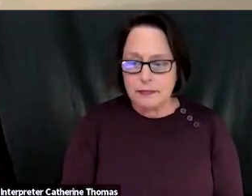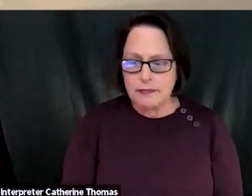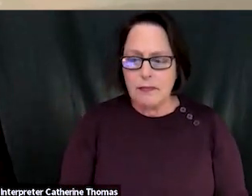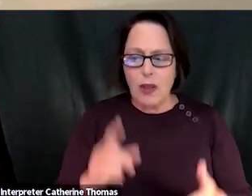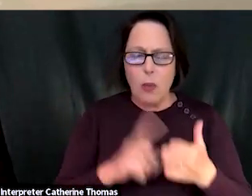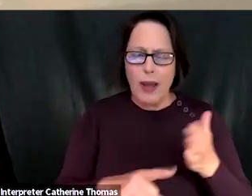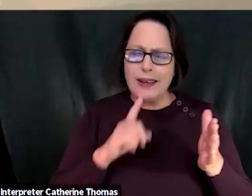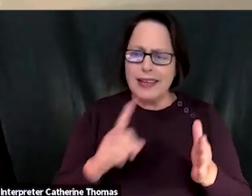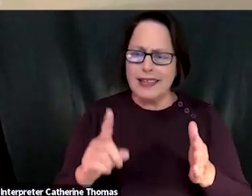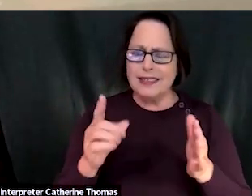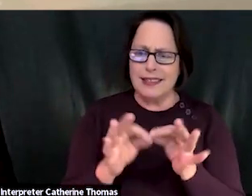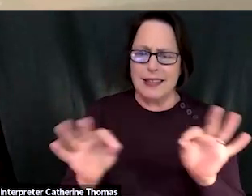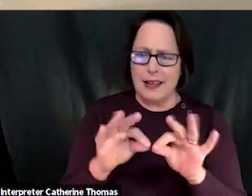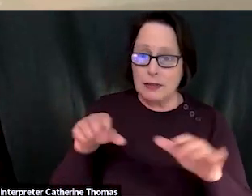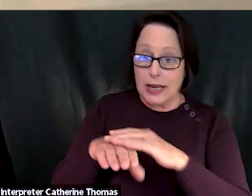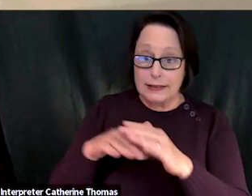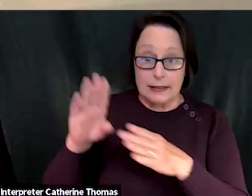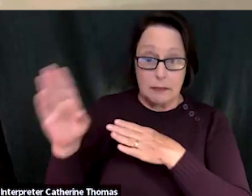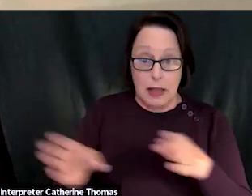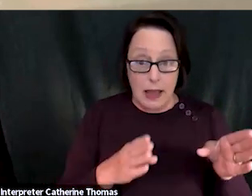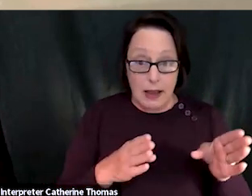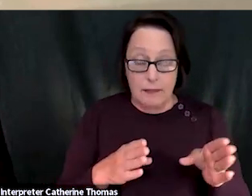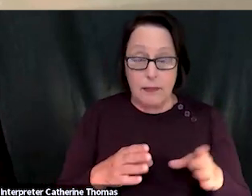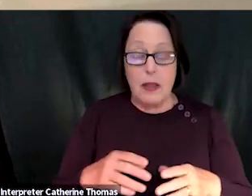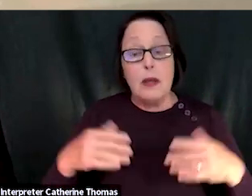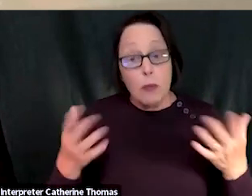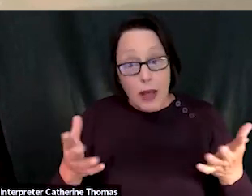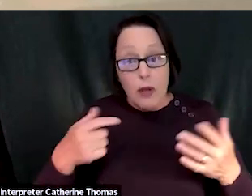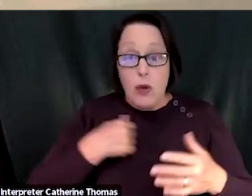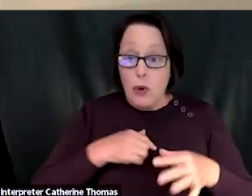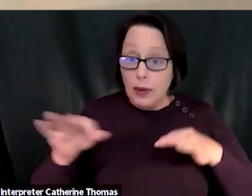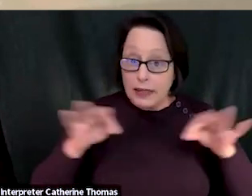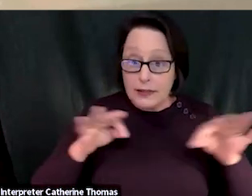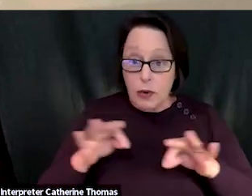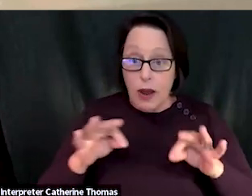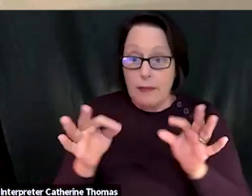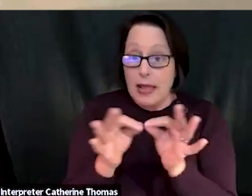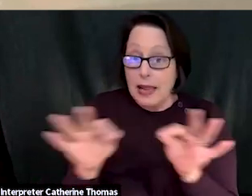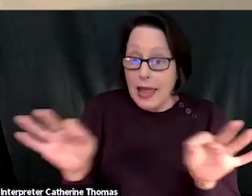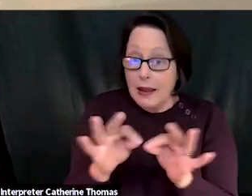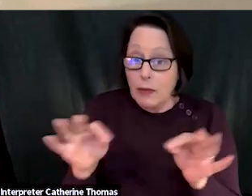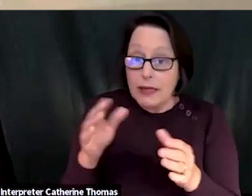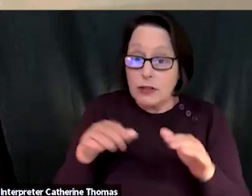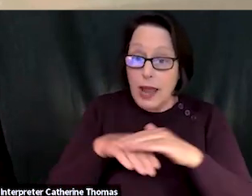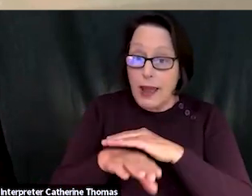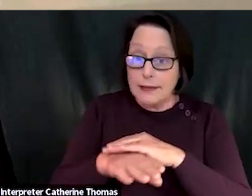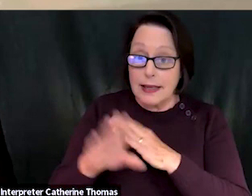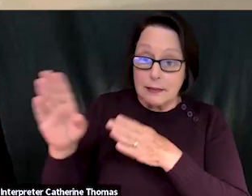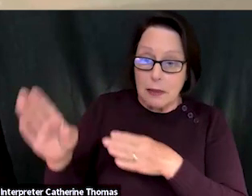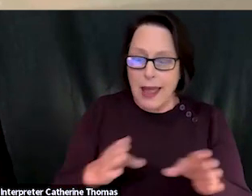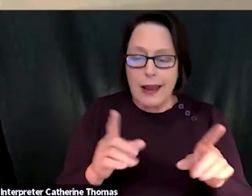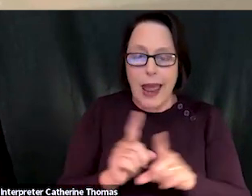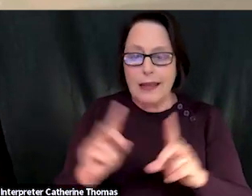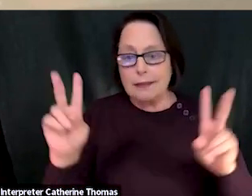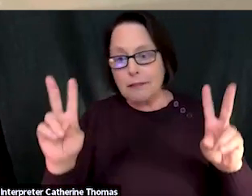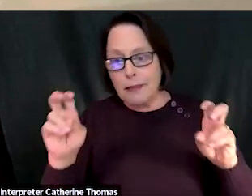language access plan? Well, we describe the language access plan as a living